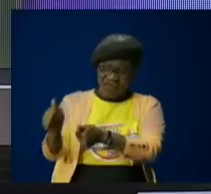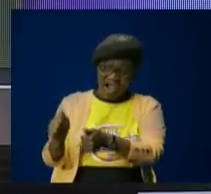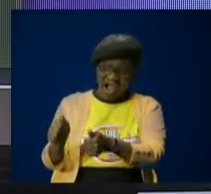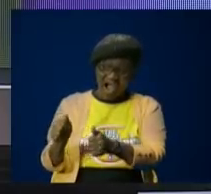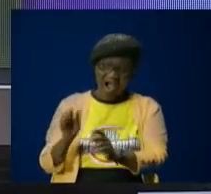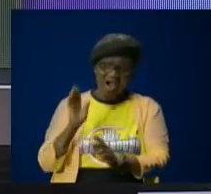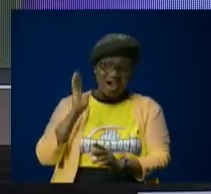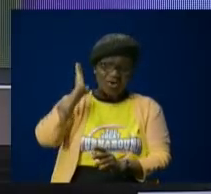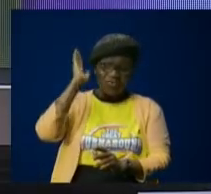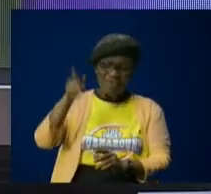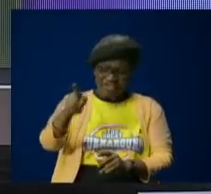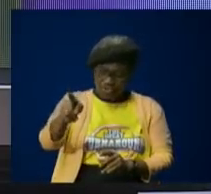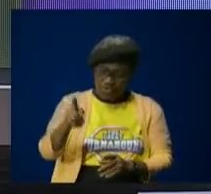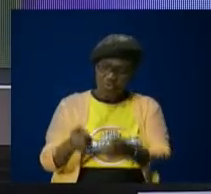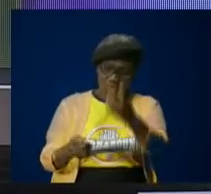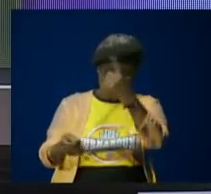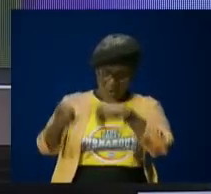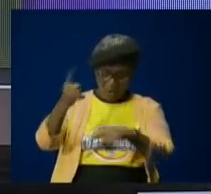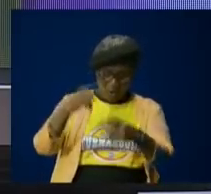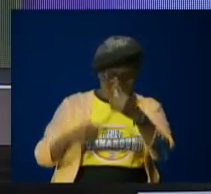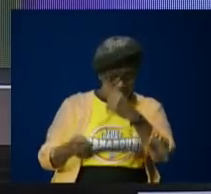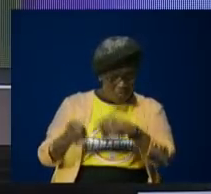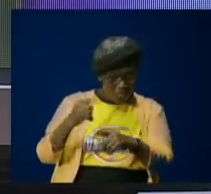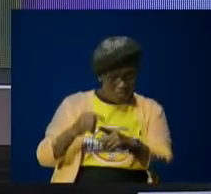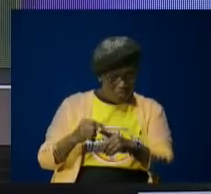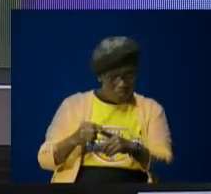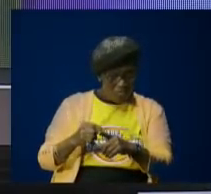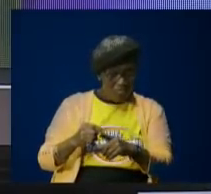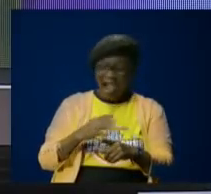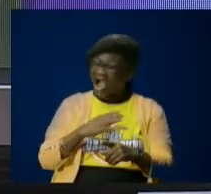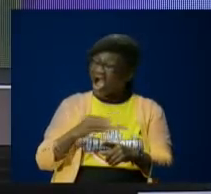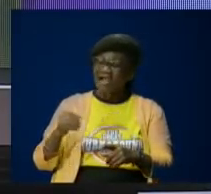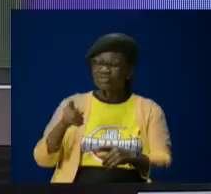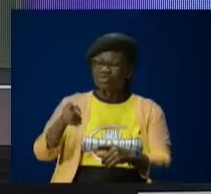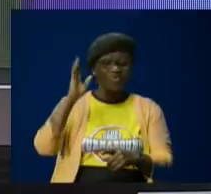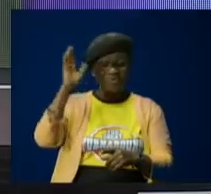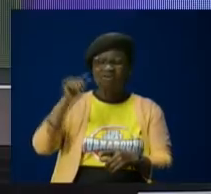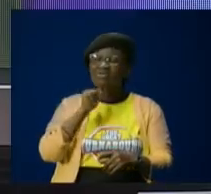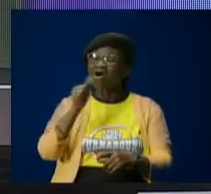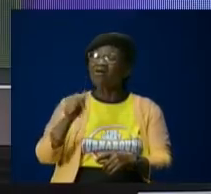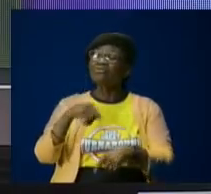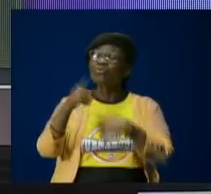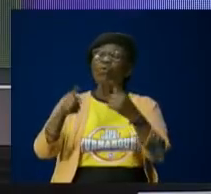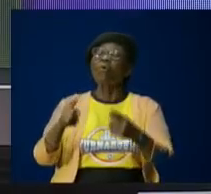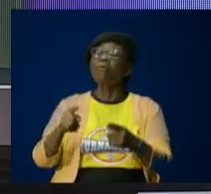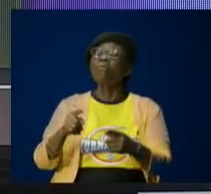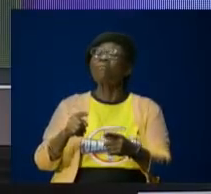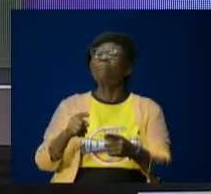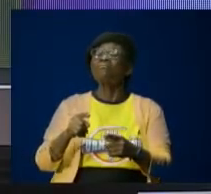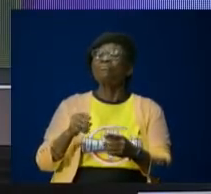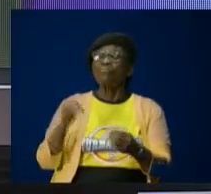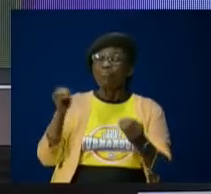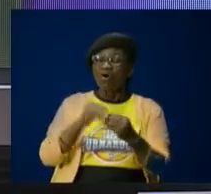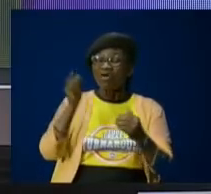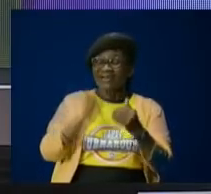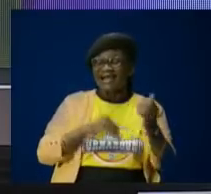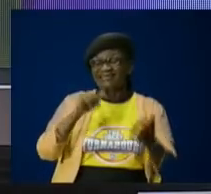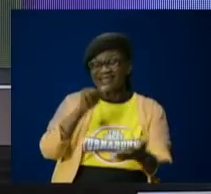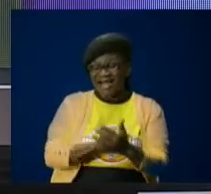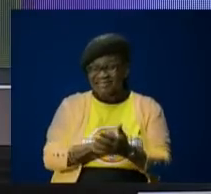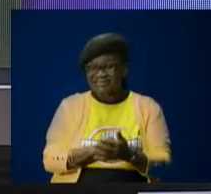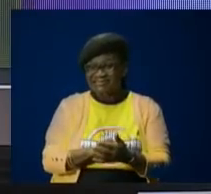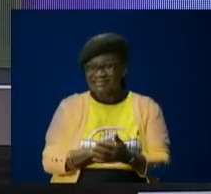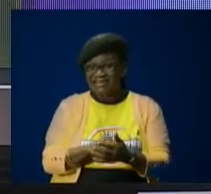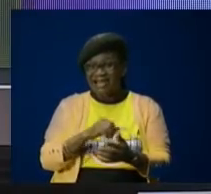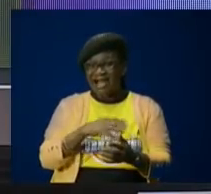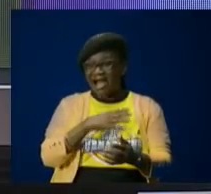and no further. When the sea is coming, with its proud waves rushing, and you think that it's